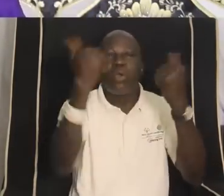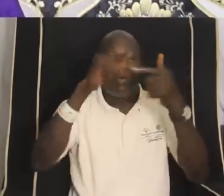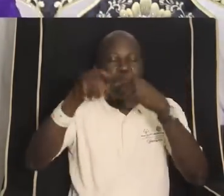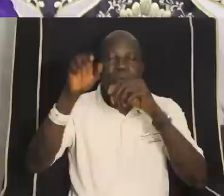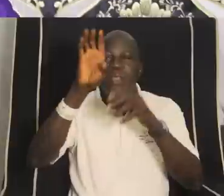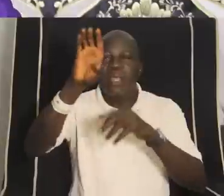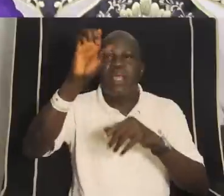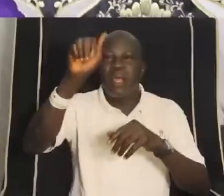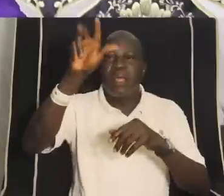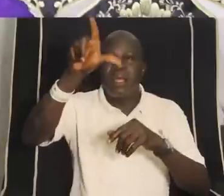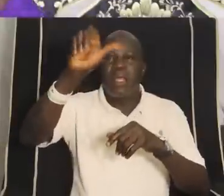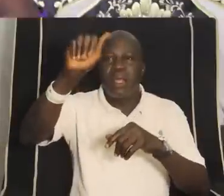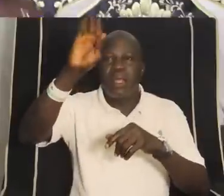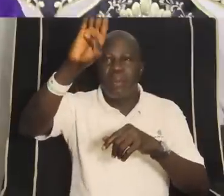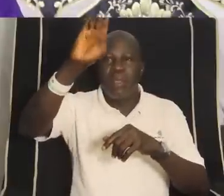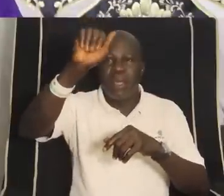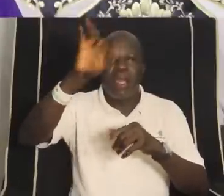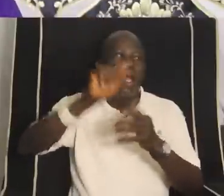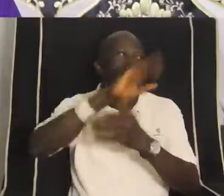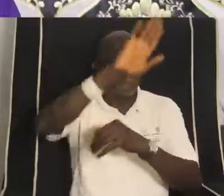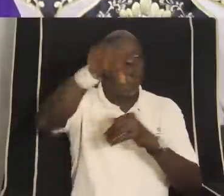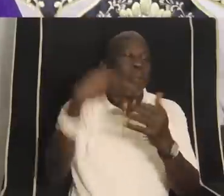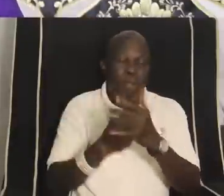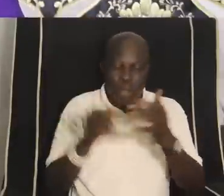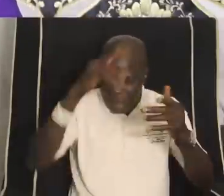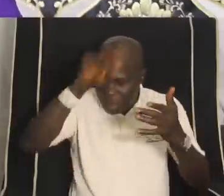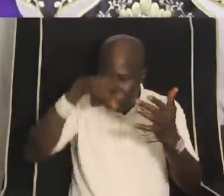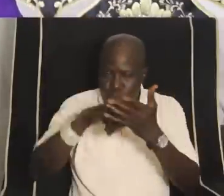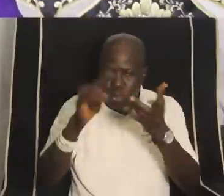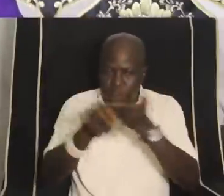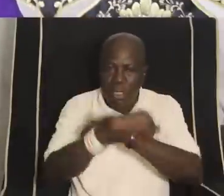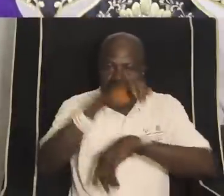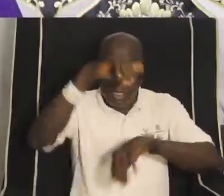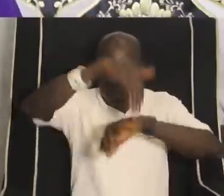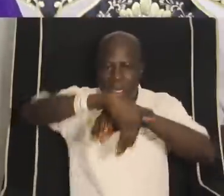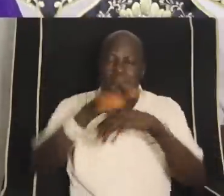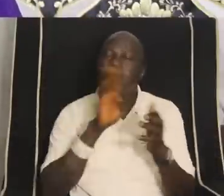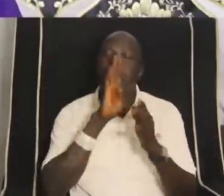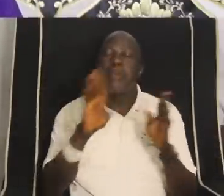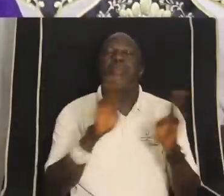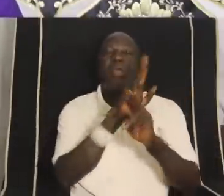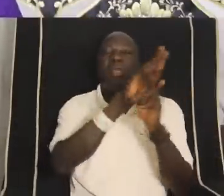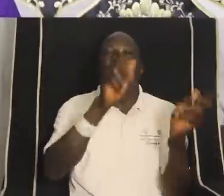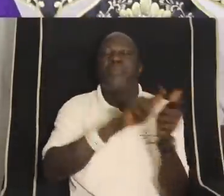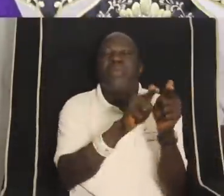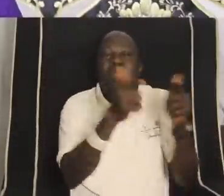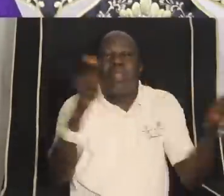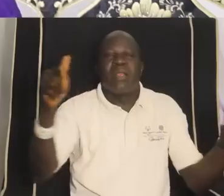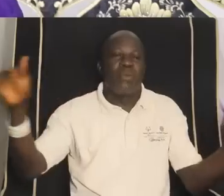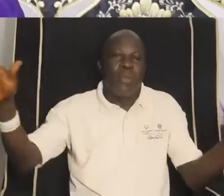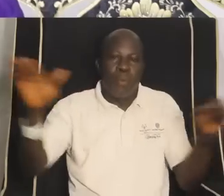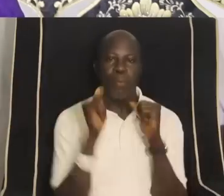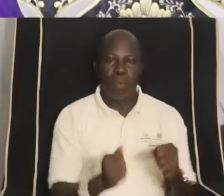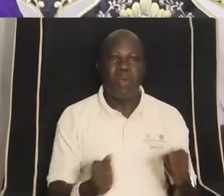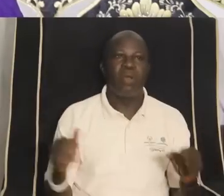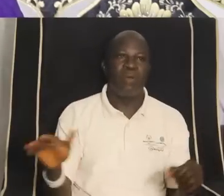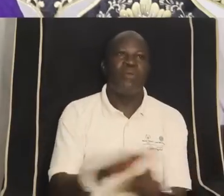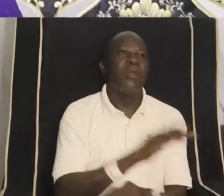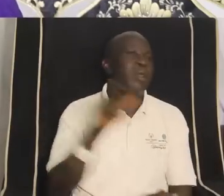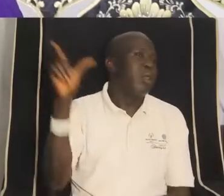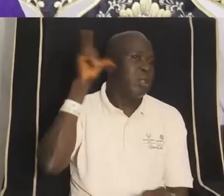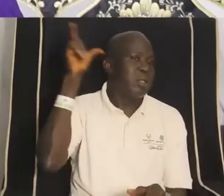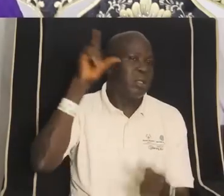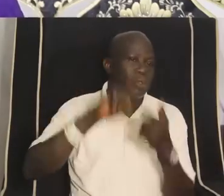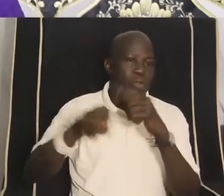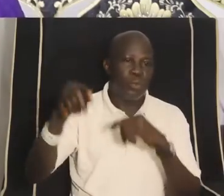to wa o. I don't know where he may be. Tori oru oni ma le. Because tonight will be great. O de ma ni agbara. Be powerful. Me, sir. Listen